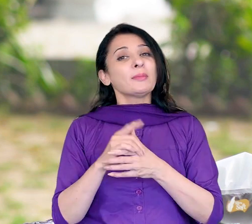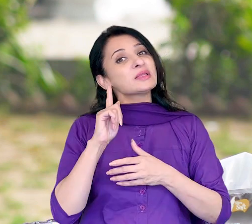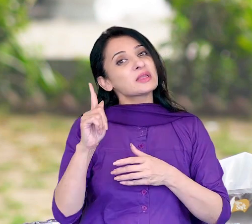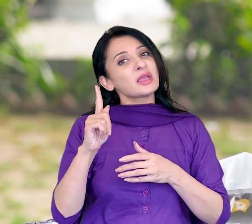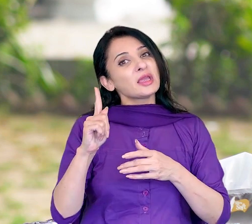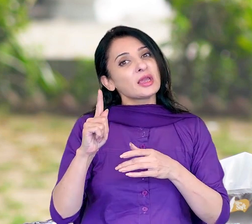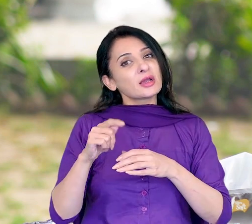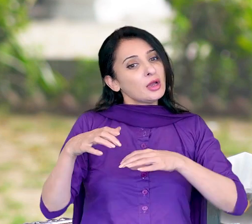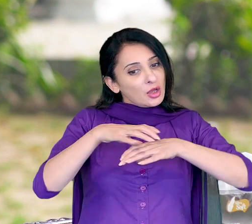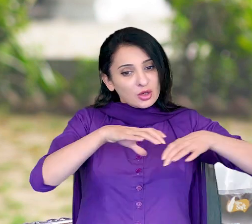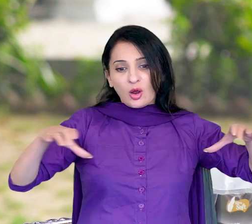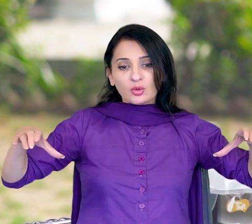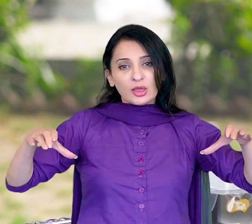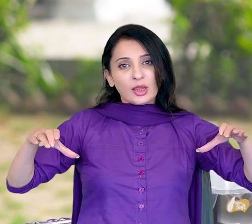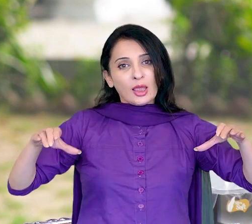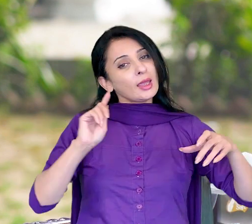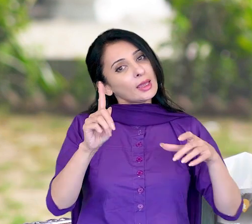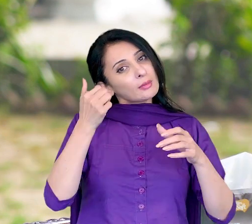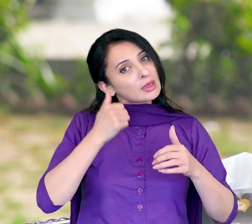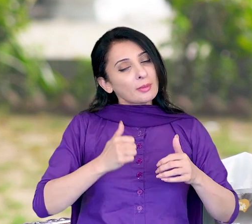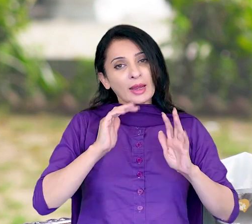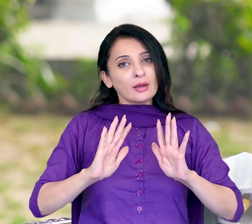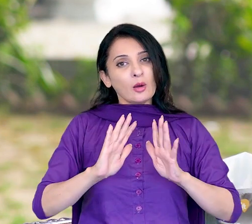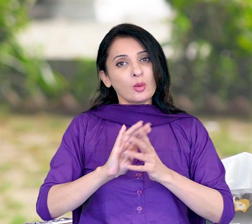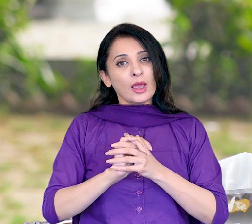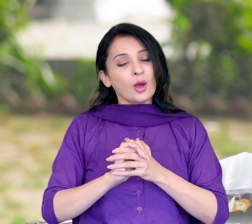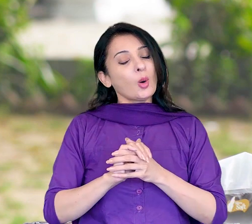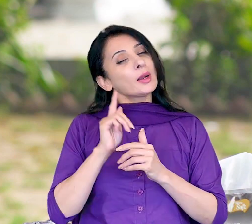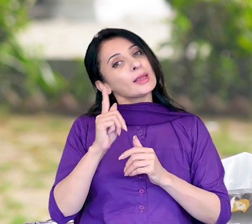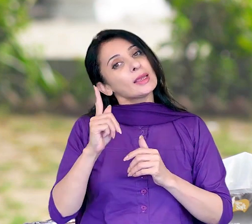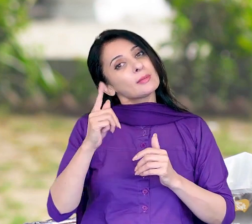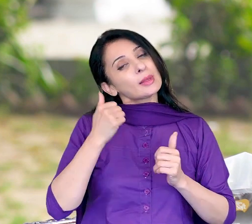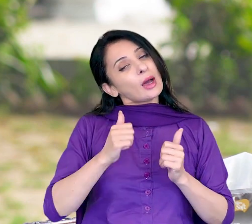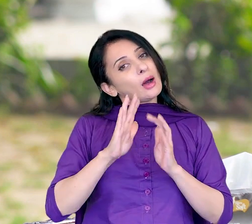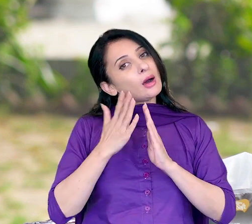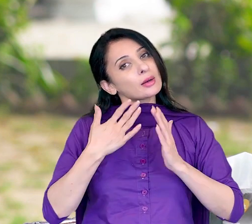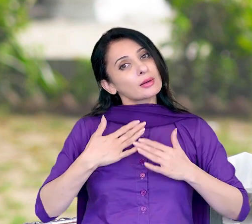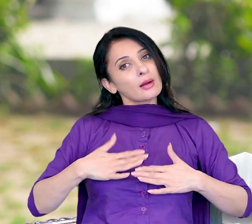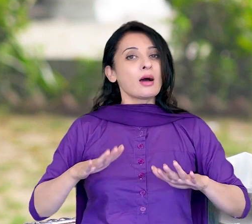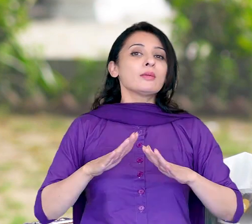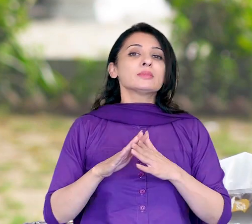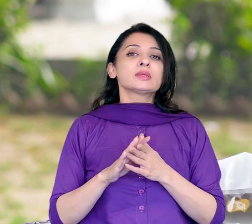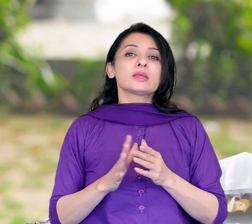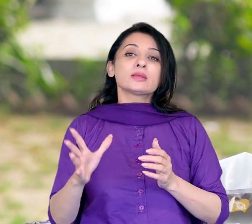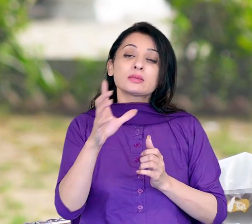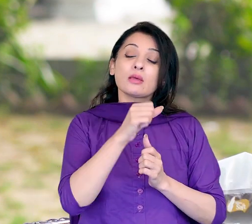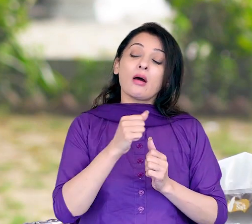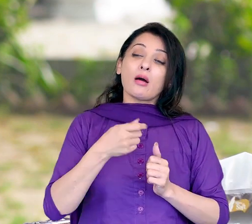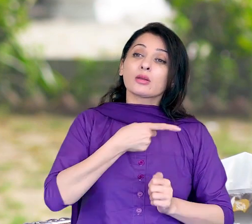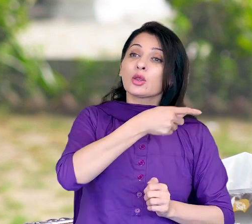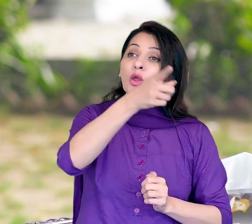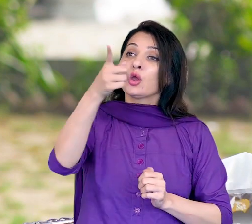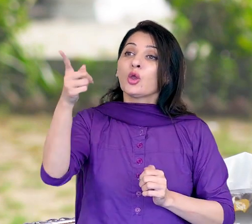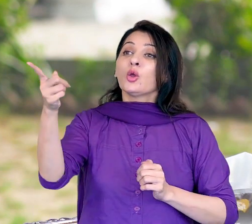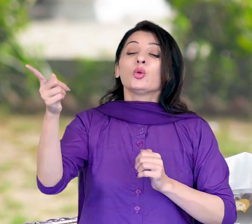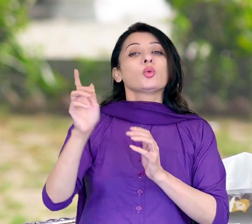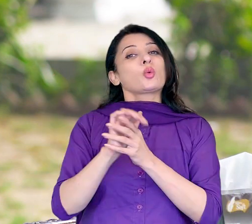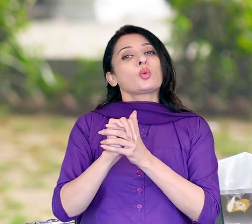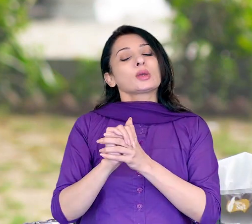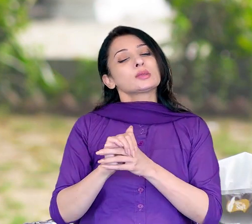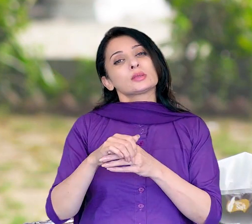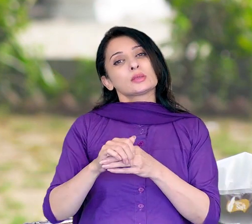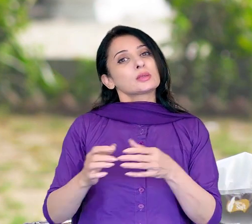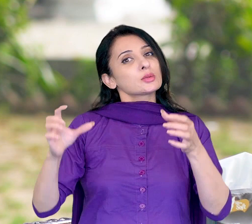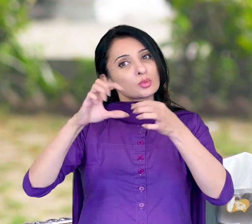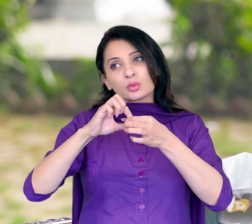to just trickling. It was not that we were experiencing lesser outcome of the people, it was simply that